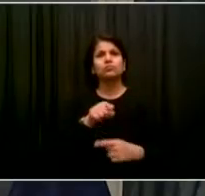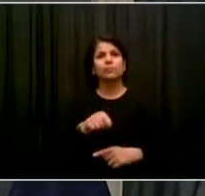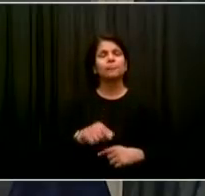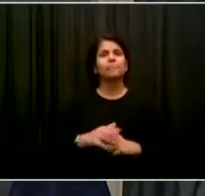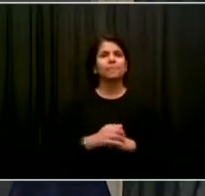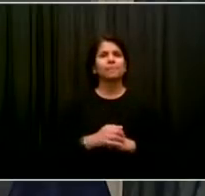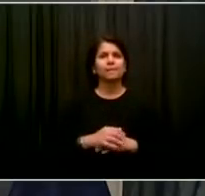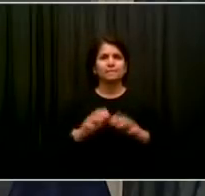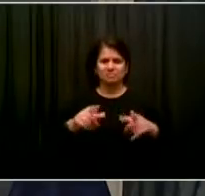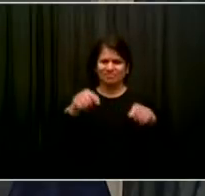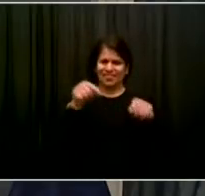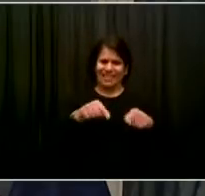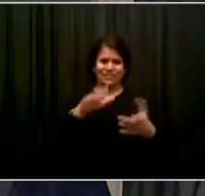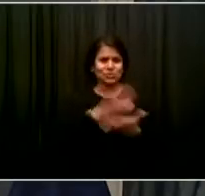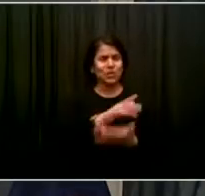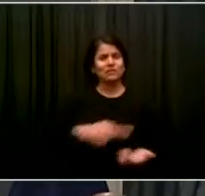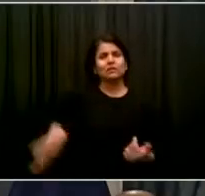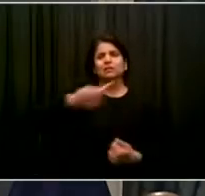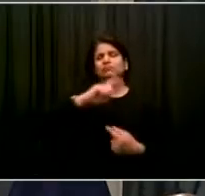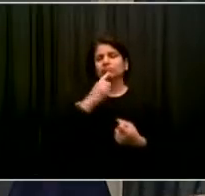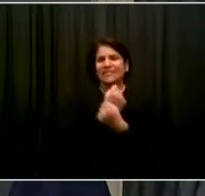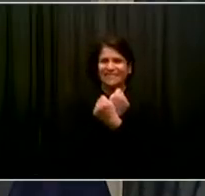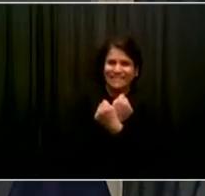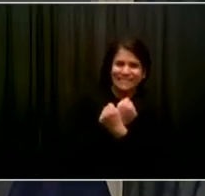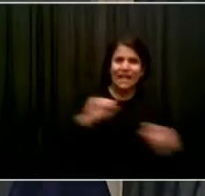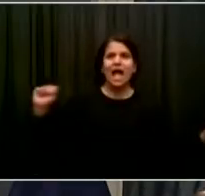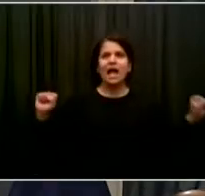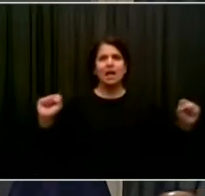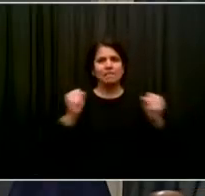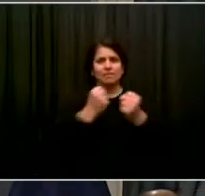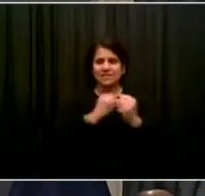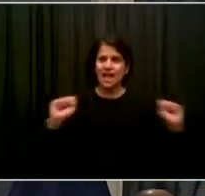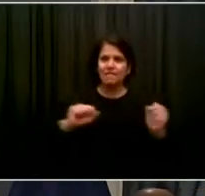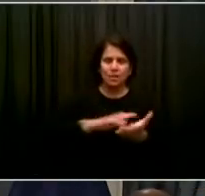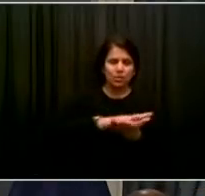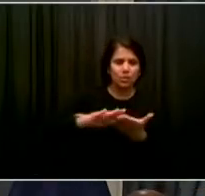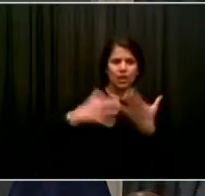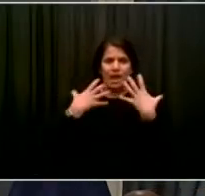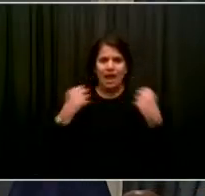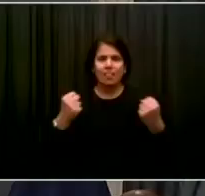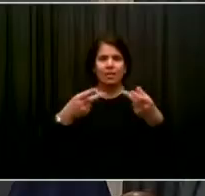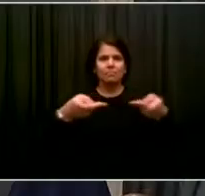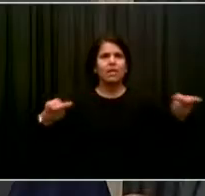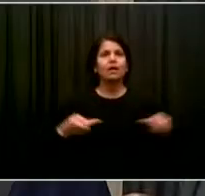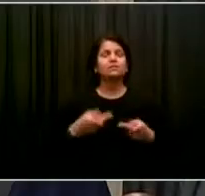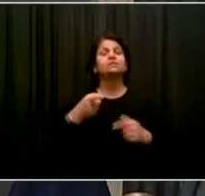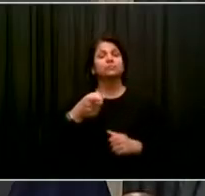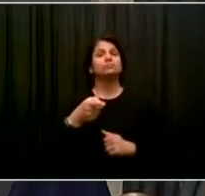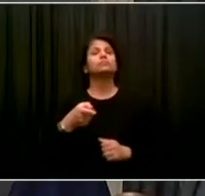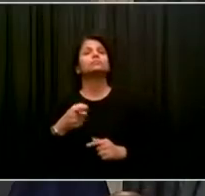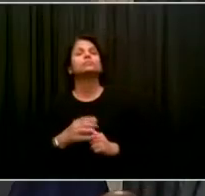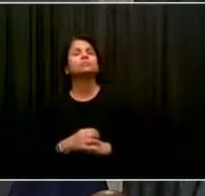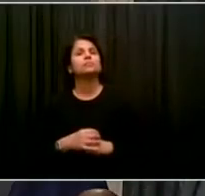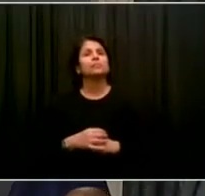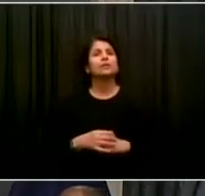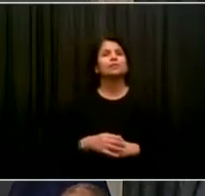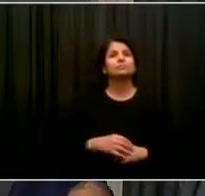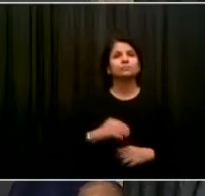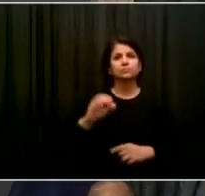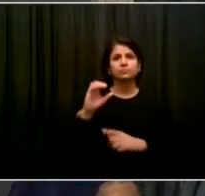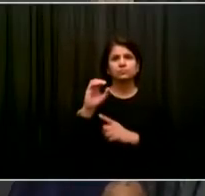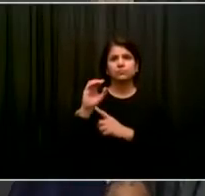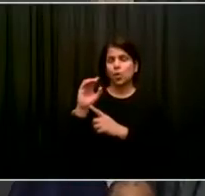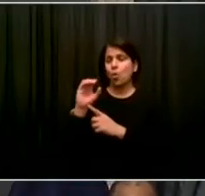A question for the mayor. Hi, good morning. Good morning. So you said that most cases are mild, and I've spoken with some people recently